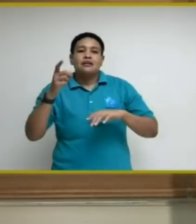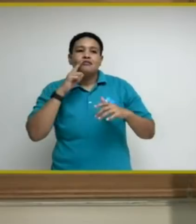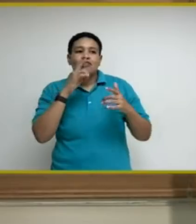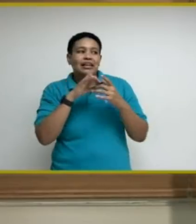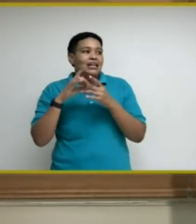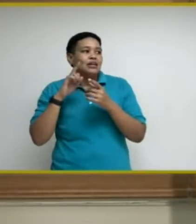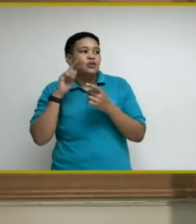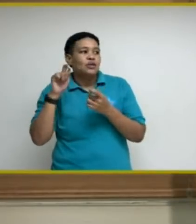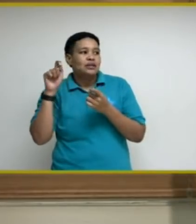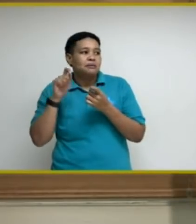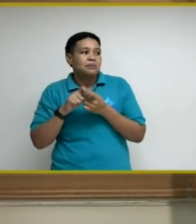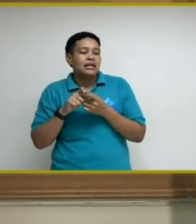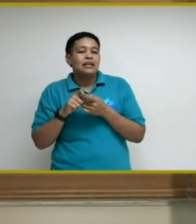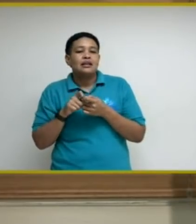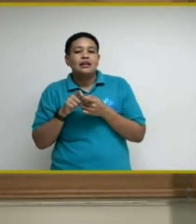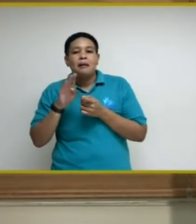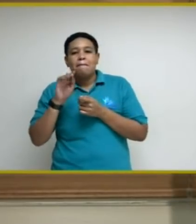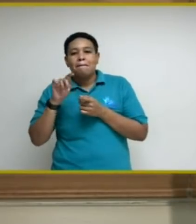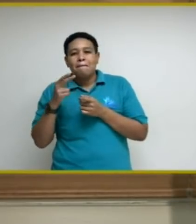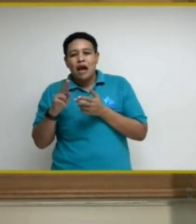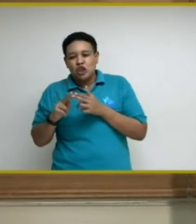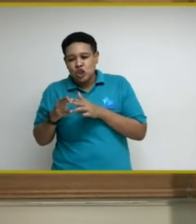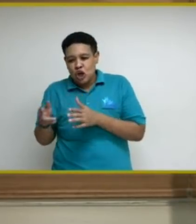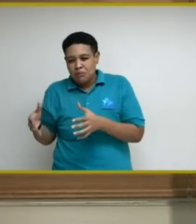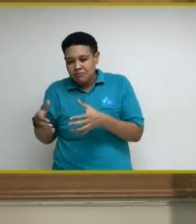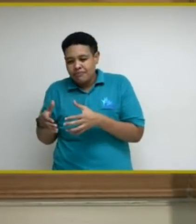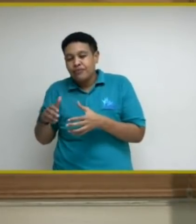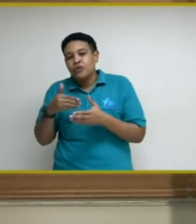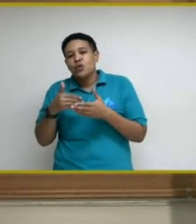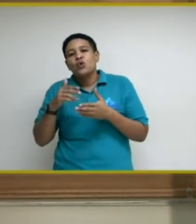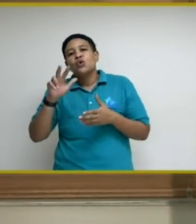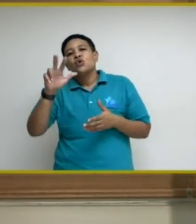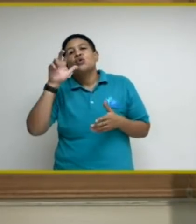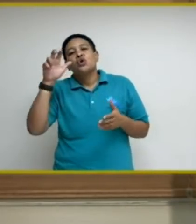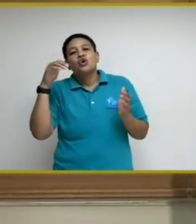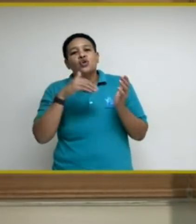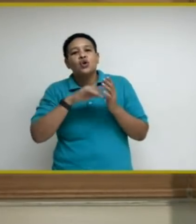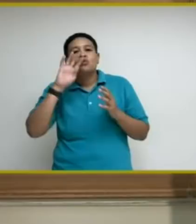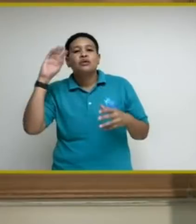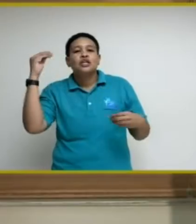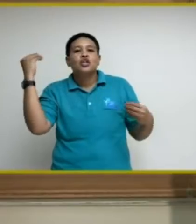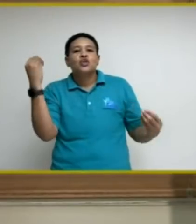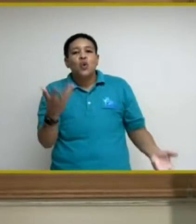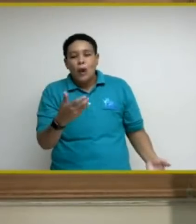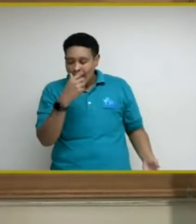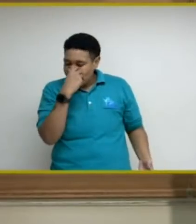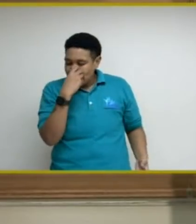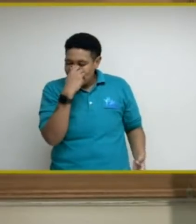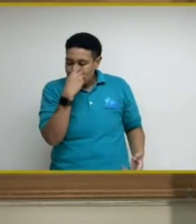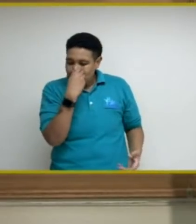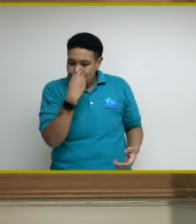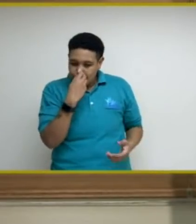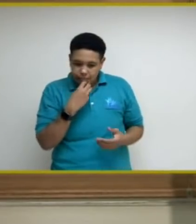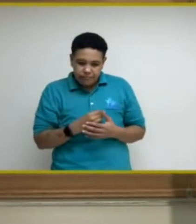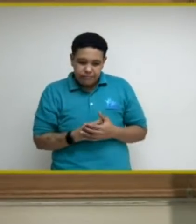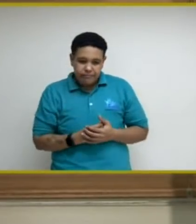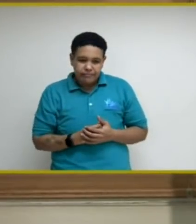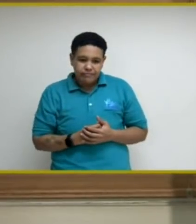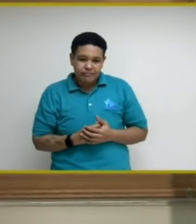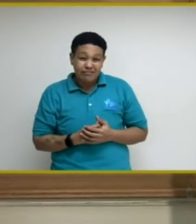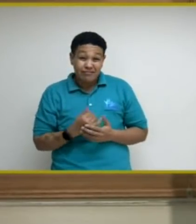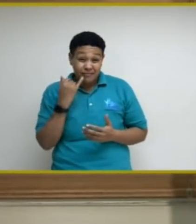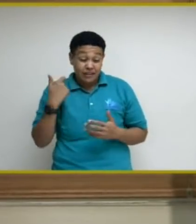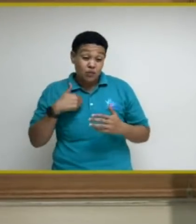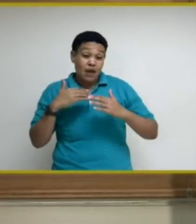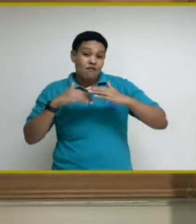a particular batch of vaccines, the 300,000 that were donated. If we have just under 60,000,